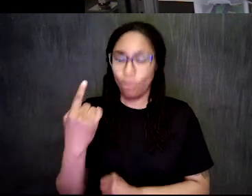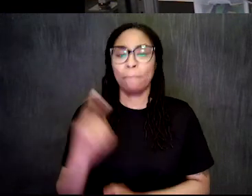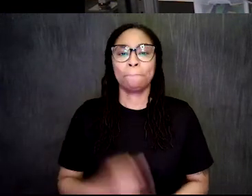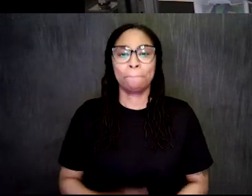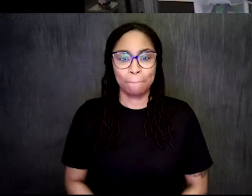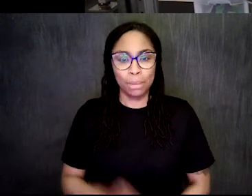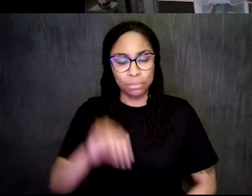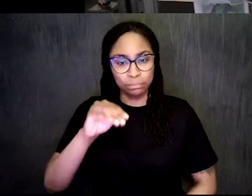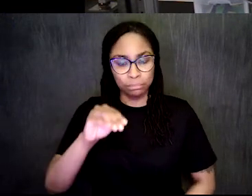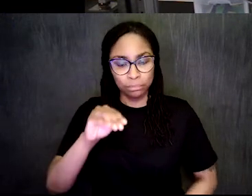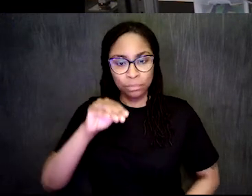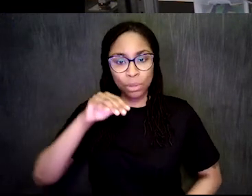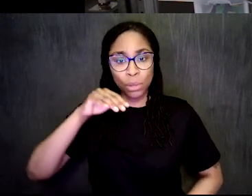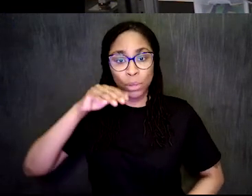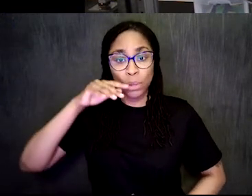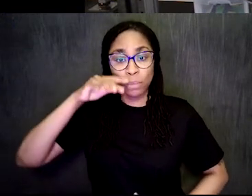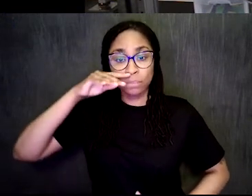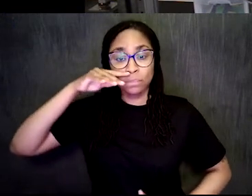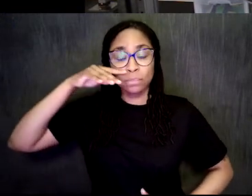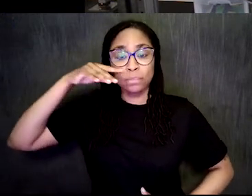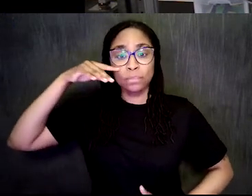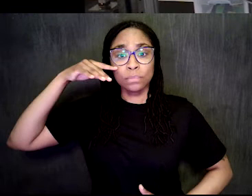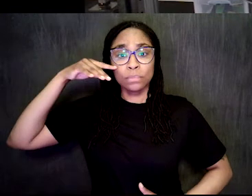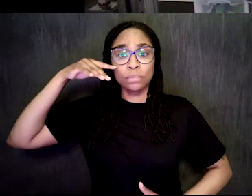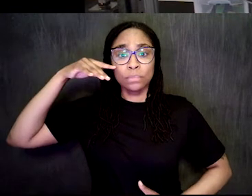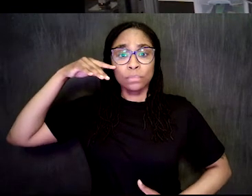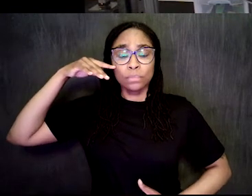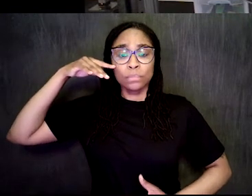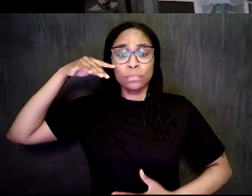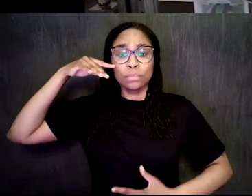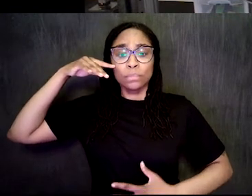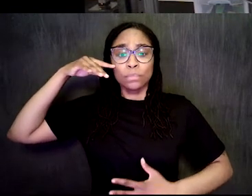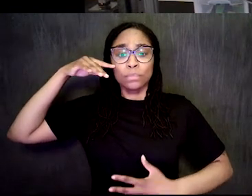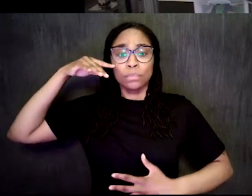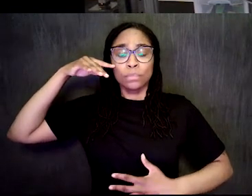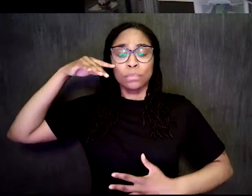9. Here we go, last one. Breathe in, nice and big belly.